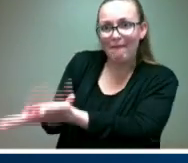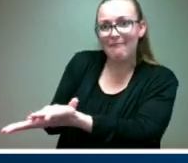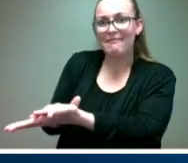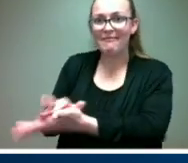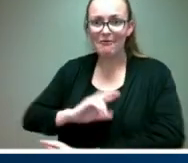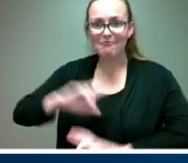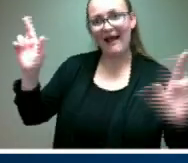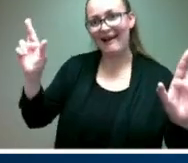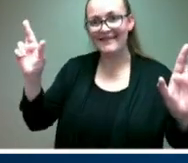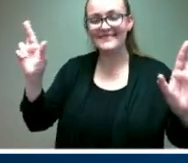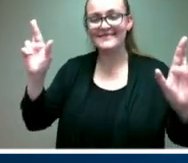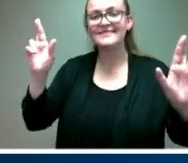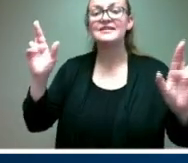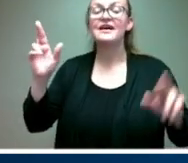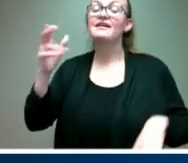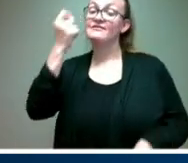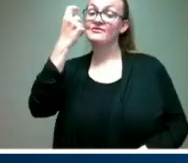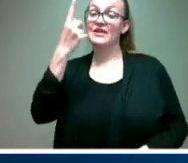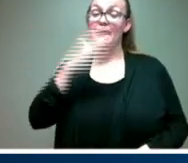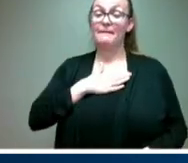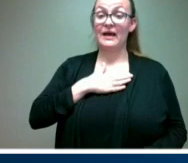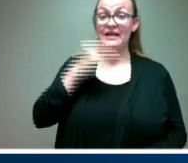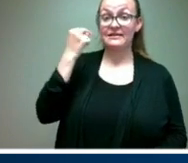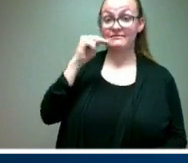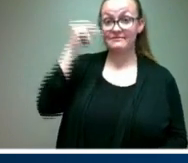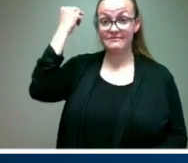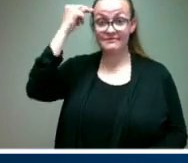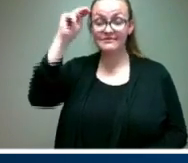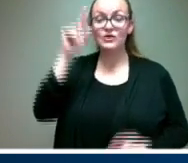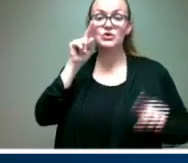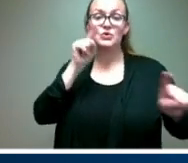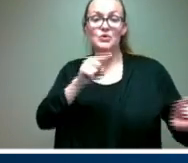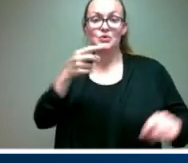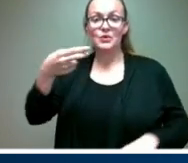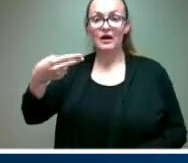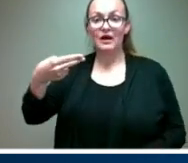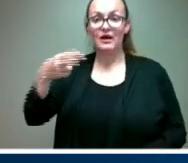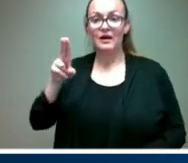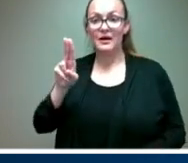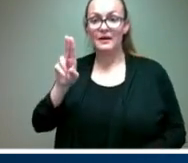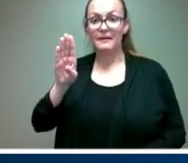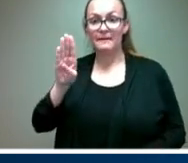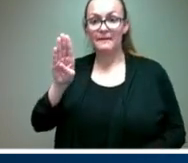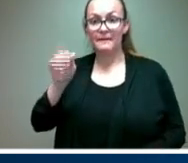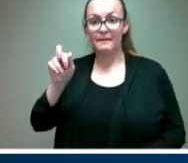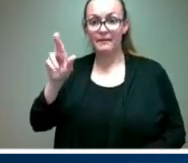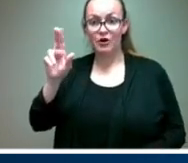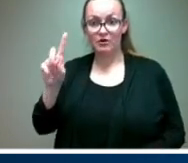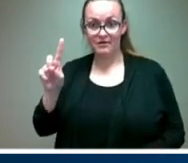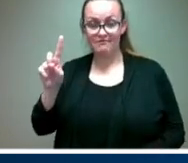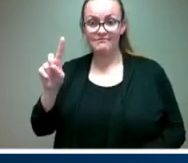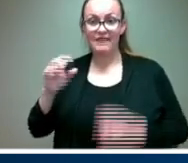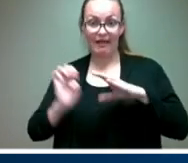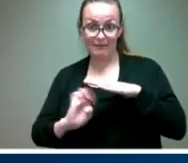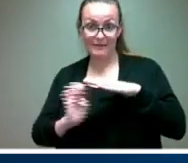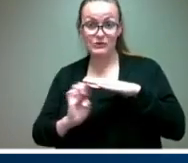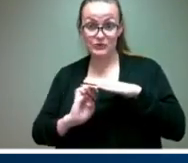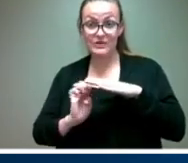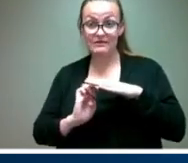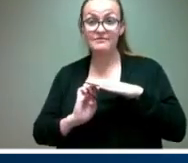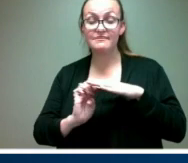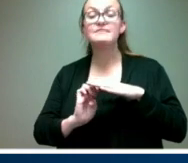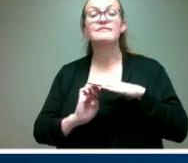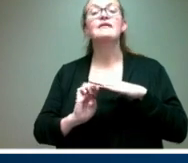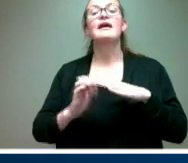My niece and nephew are at Hubbard Elementary in kindergarten and first grade. And I know that my sister has found great parent resources there.